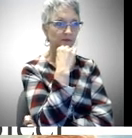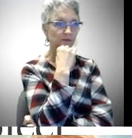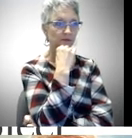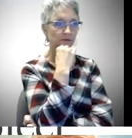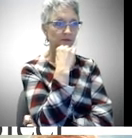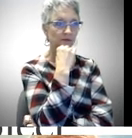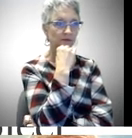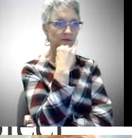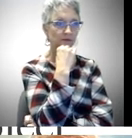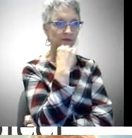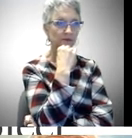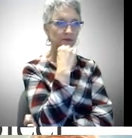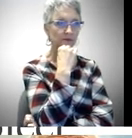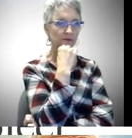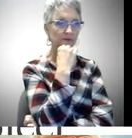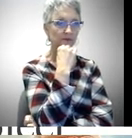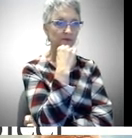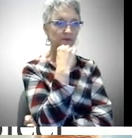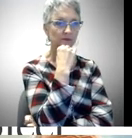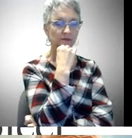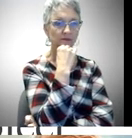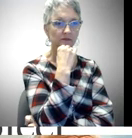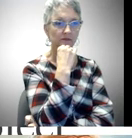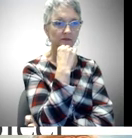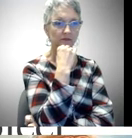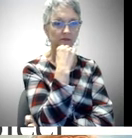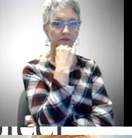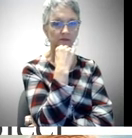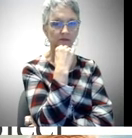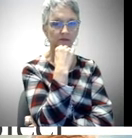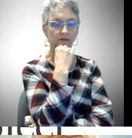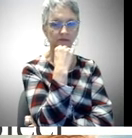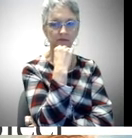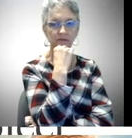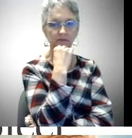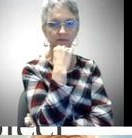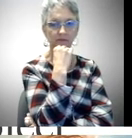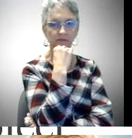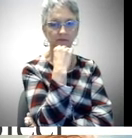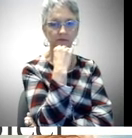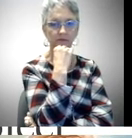helping them make decisions. And so they had a 3-year pilot, and they actually issued reports to show